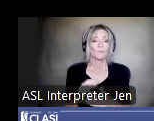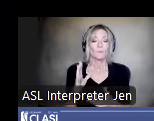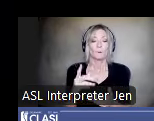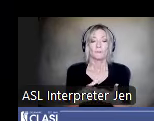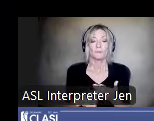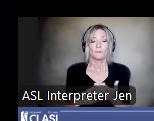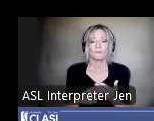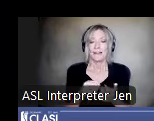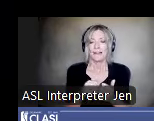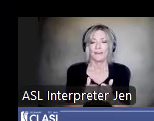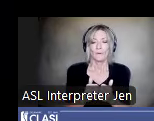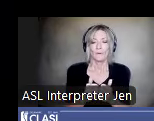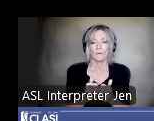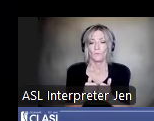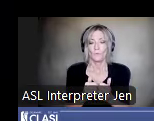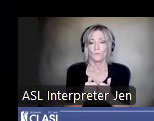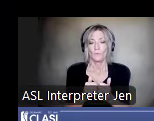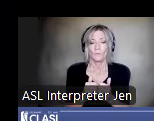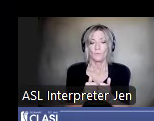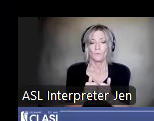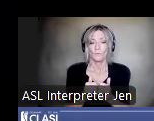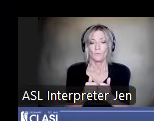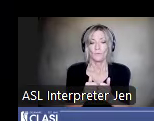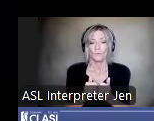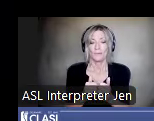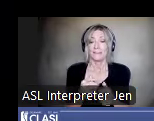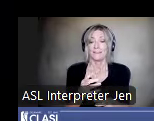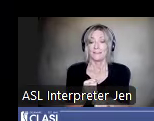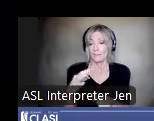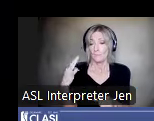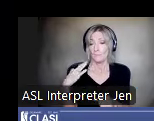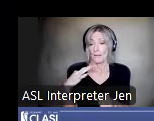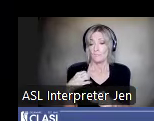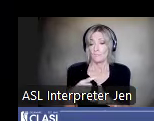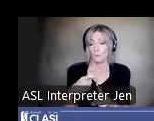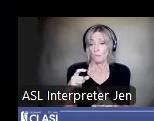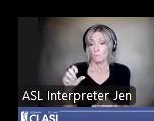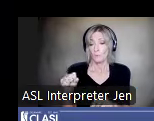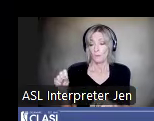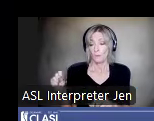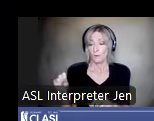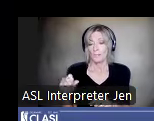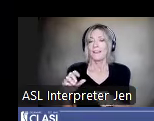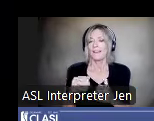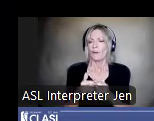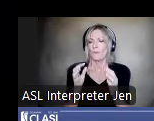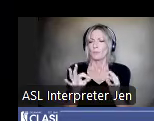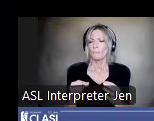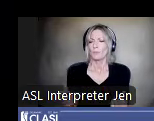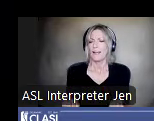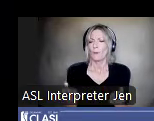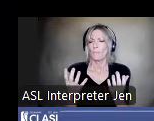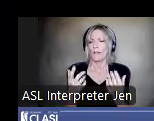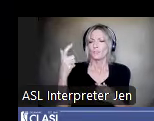about how the getting benefits from Social Security is determined and how much you get.